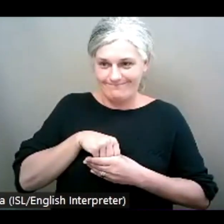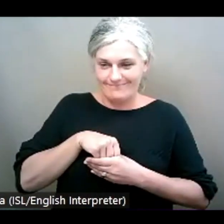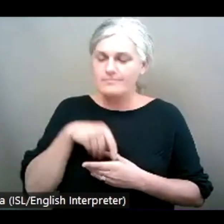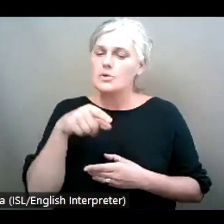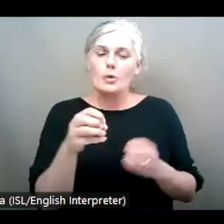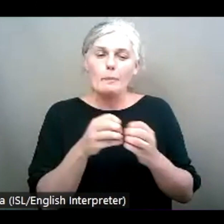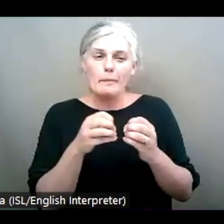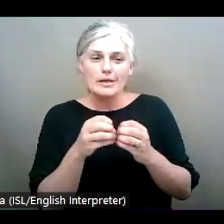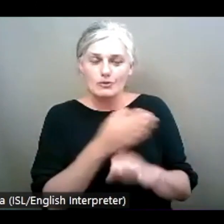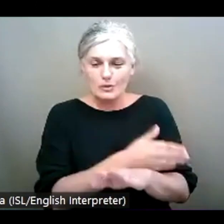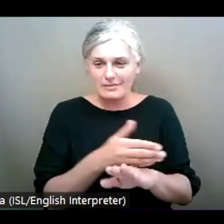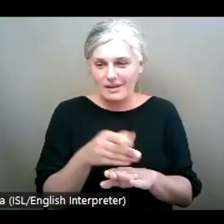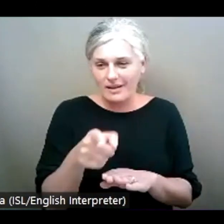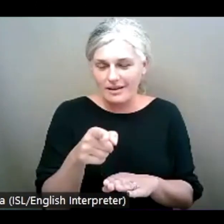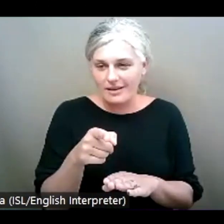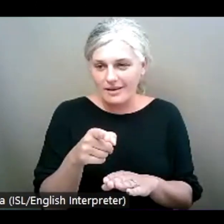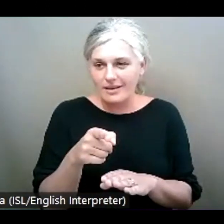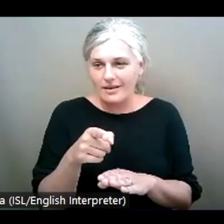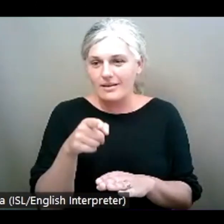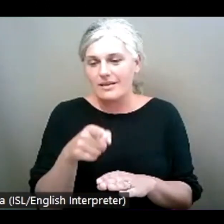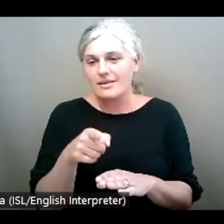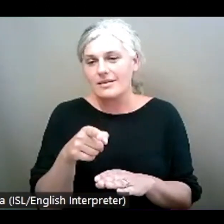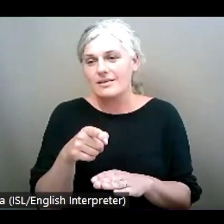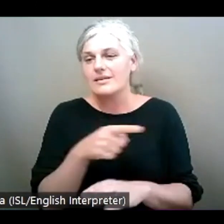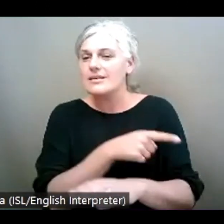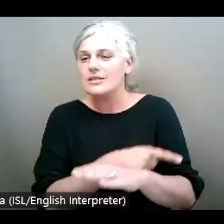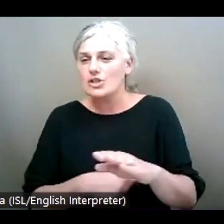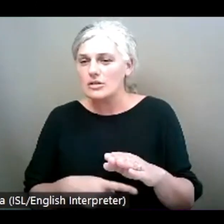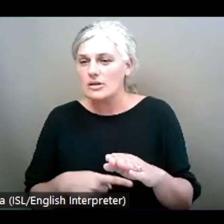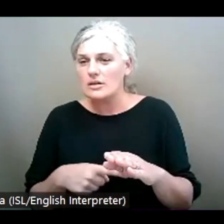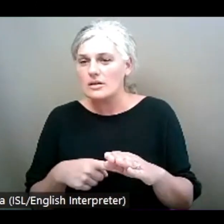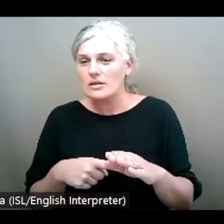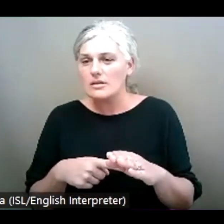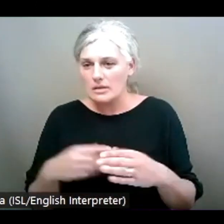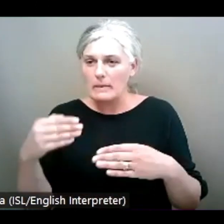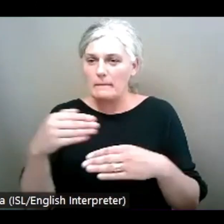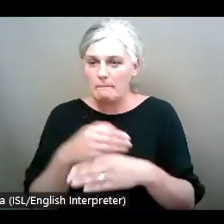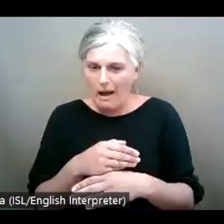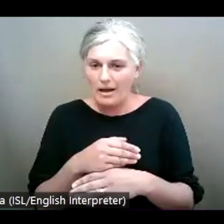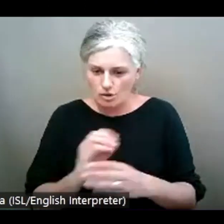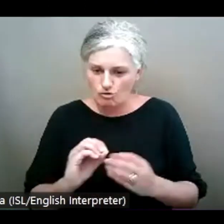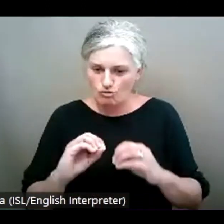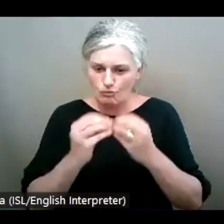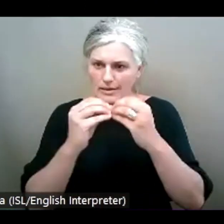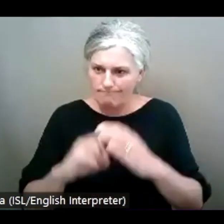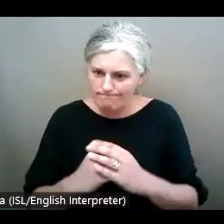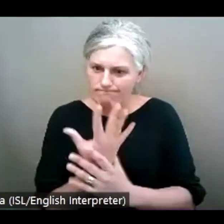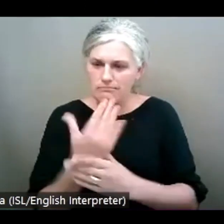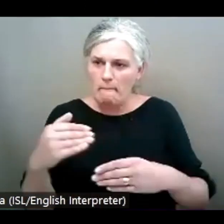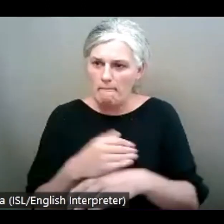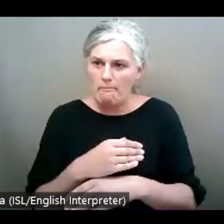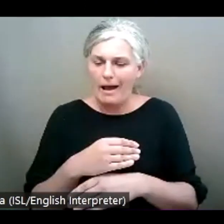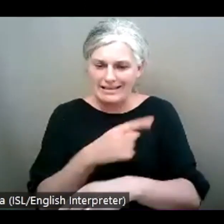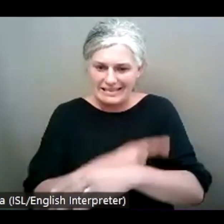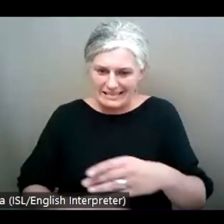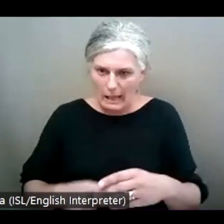said at the beginning that the social model of disability was created by disabled people, but for disabled